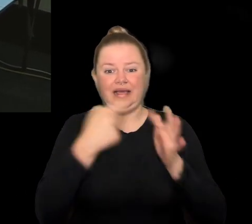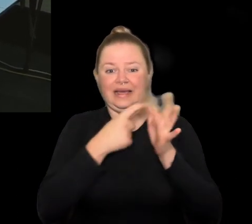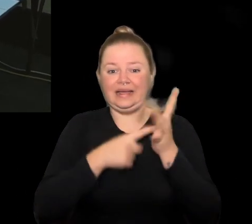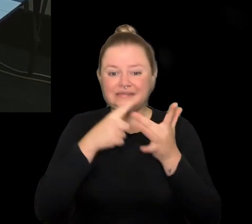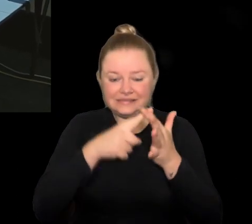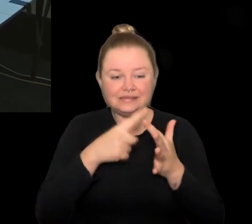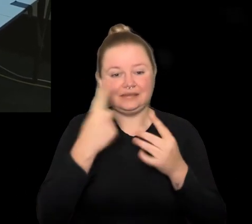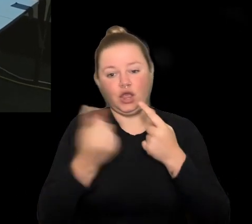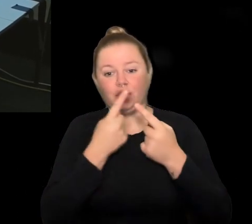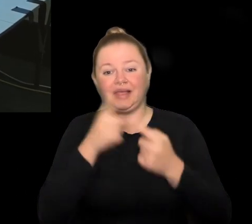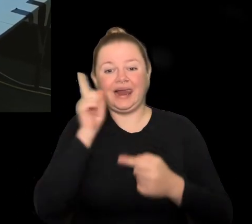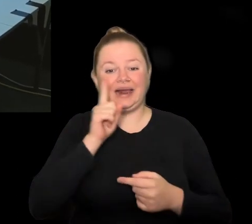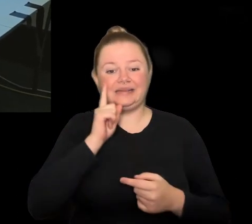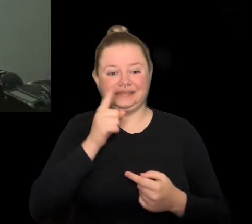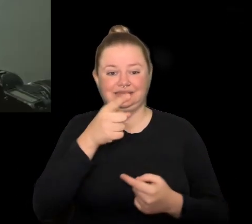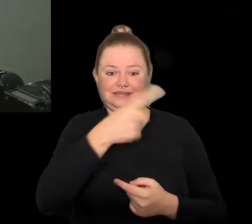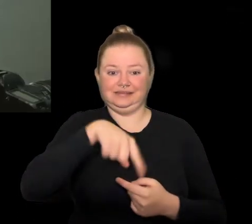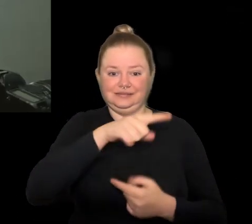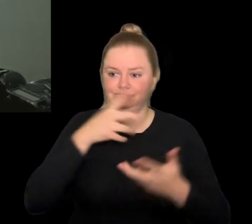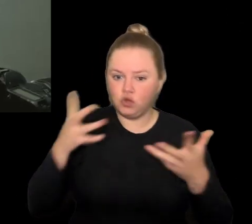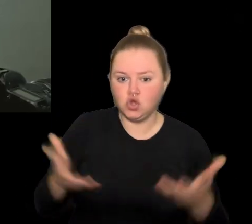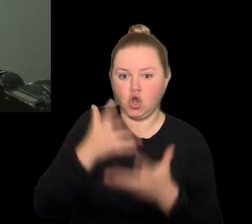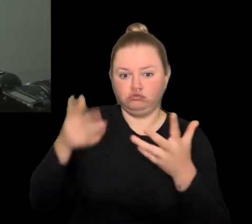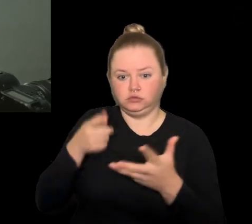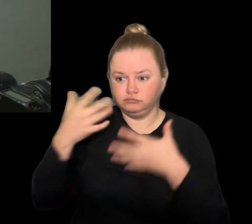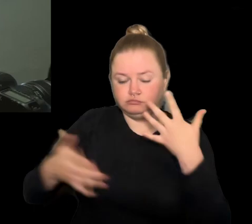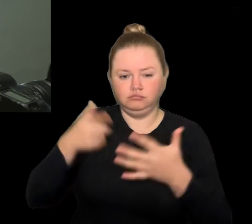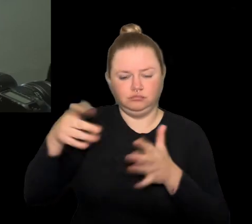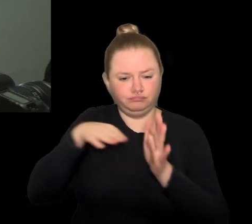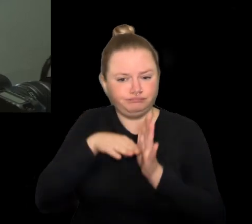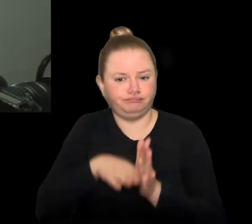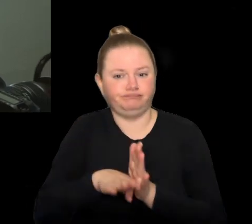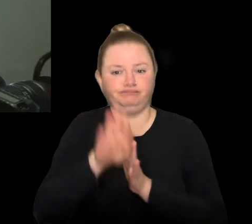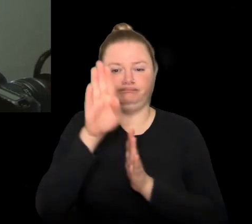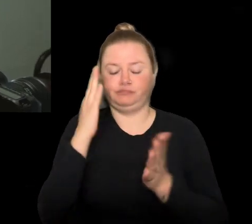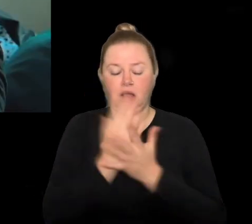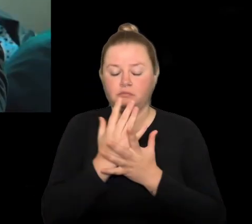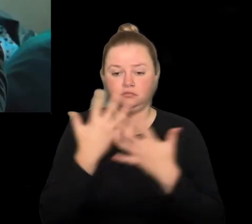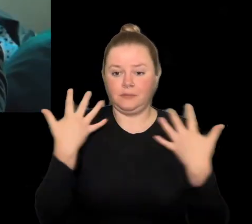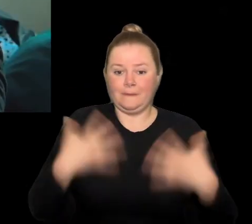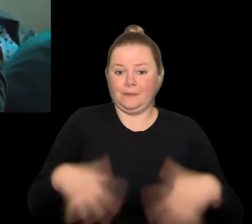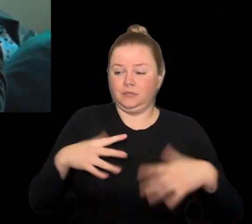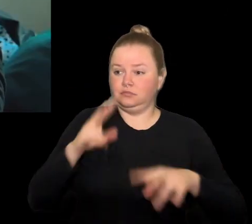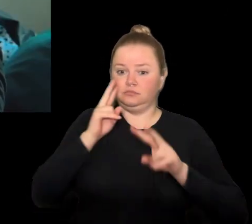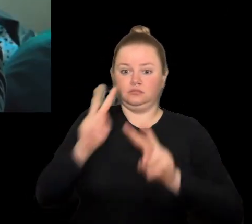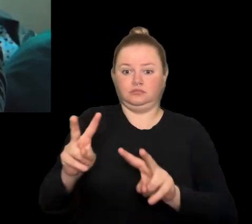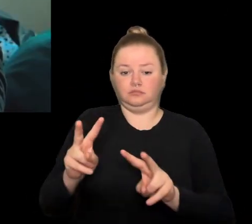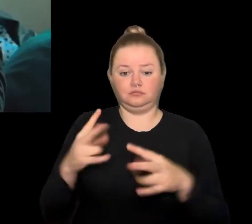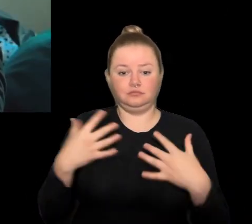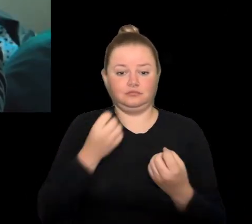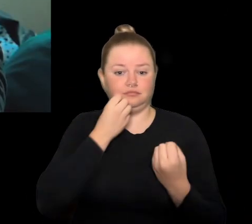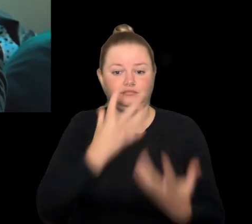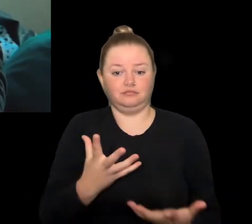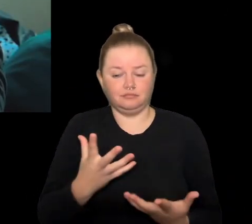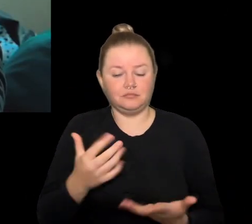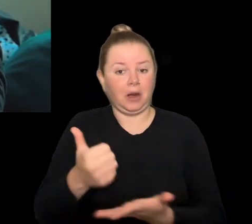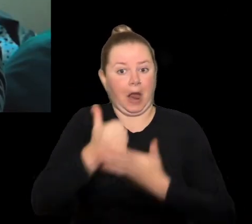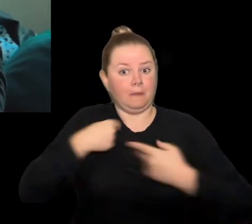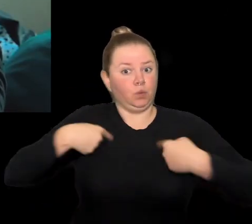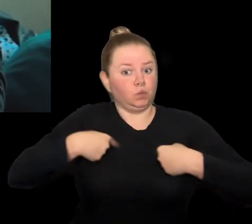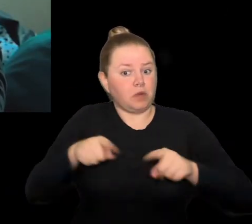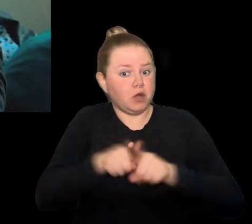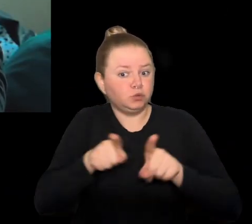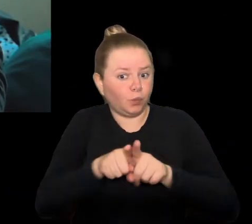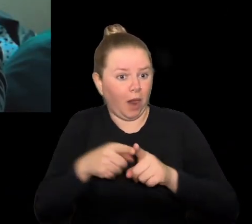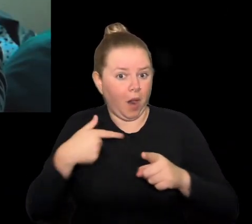other ladies, hasn't it, where they've like encouraged, and she's thrived through them. Been amazing to watch. Yeah. It's helped